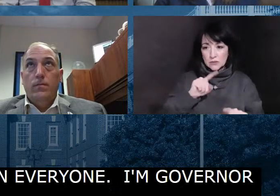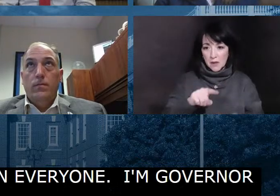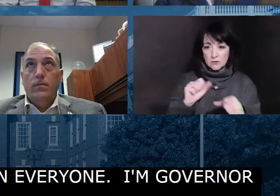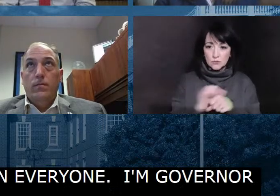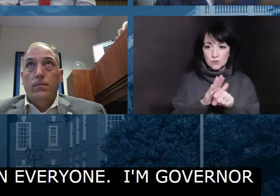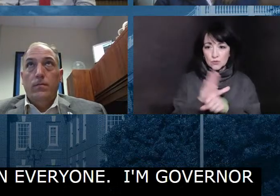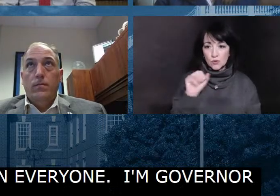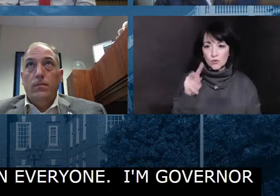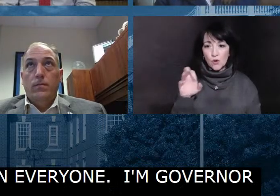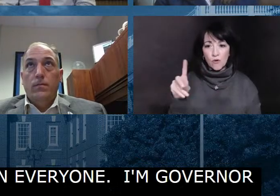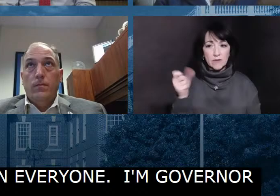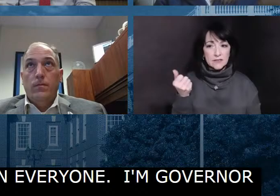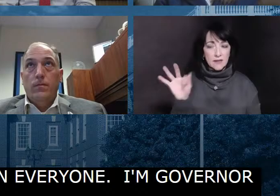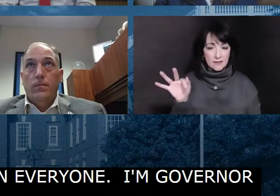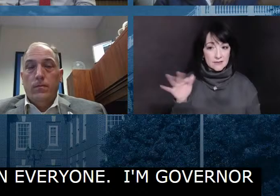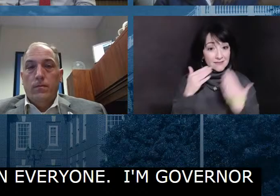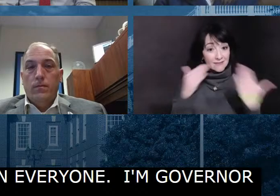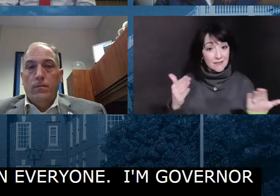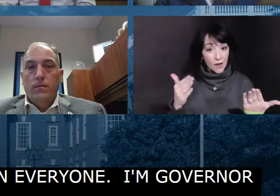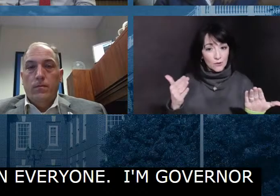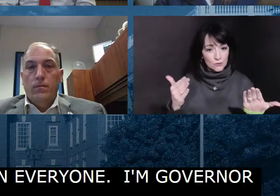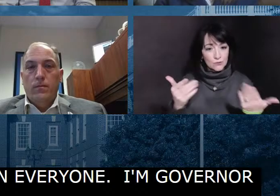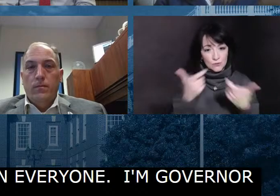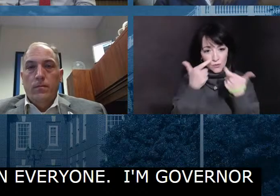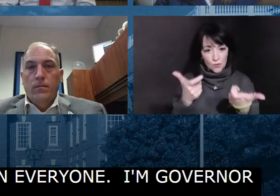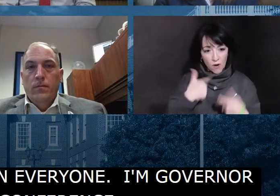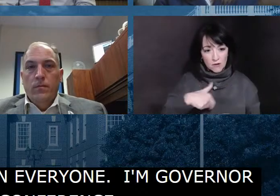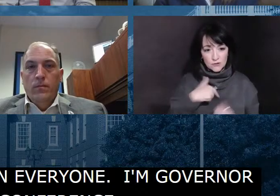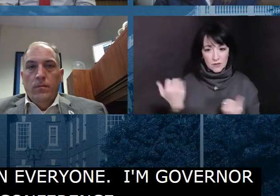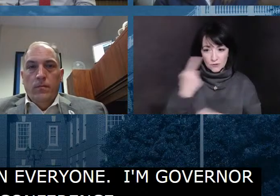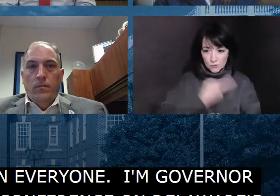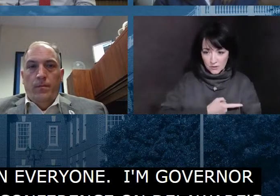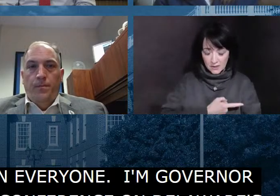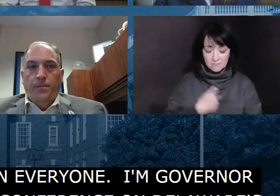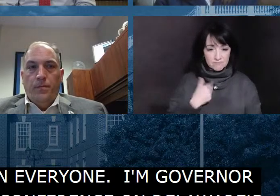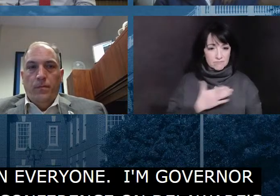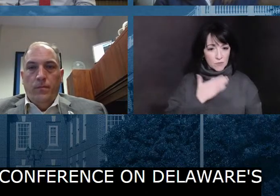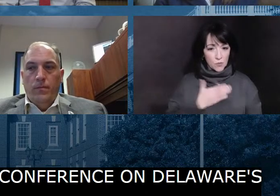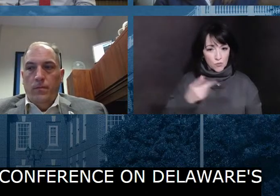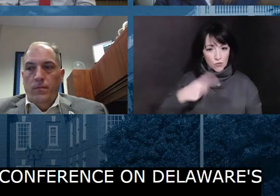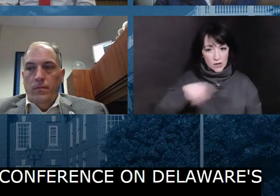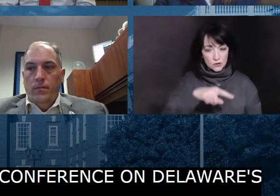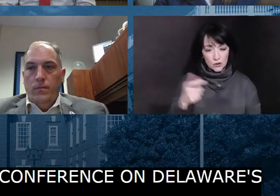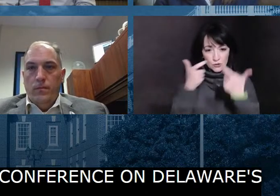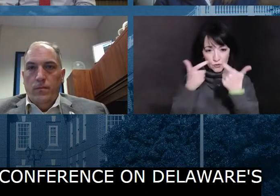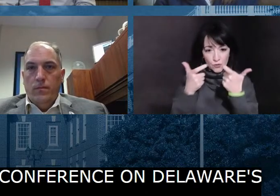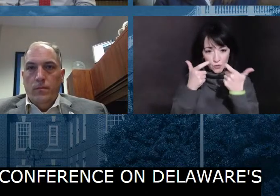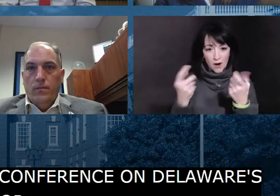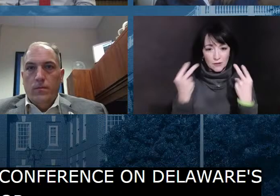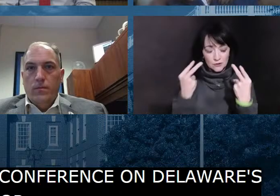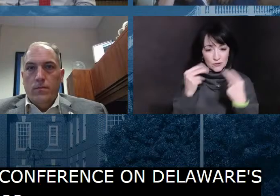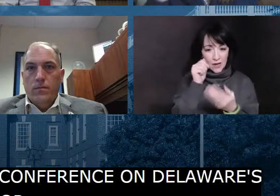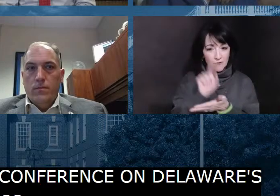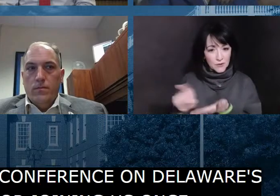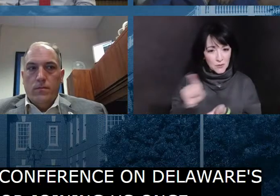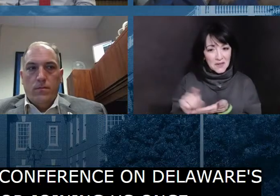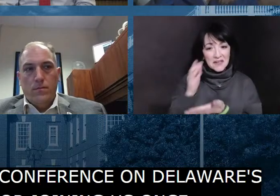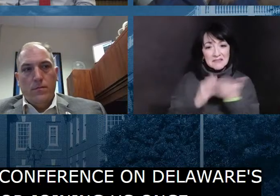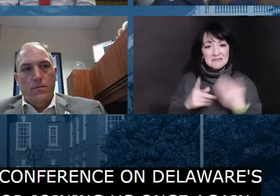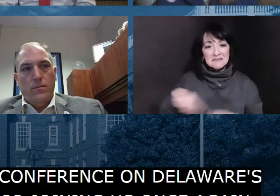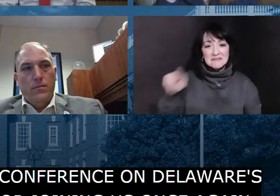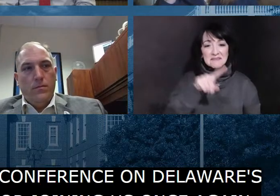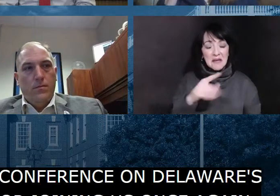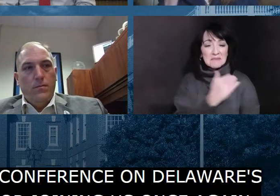joining us once again. Appreciate those of you who are with us every week, who stop me on the street to thank us